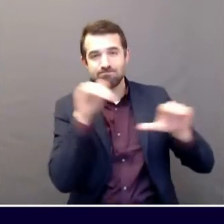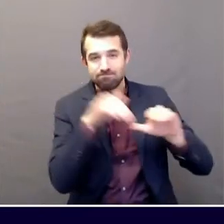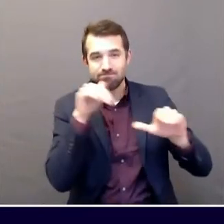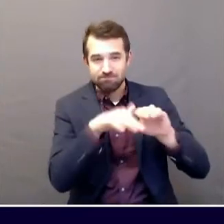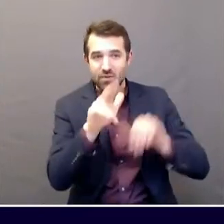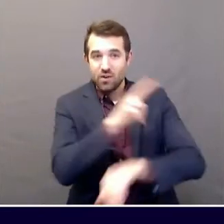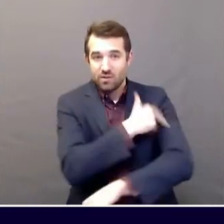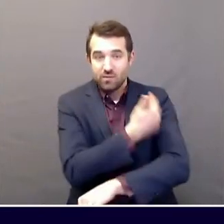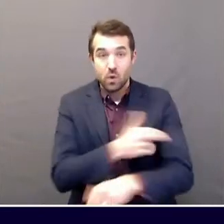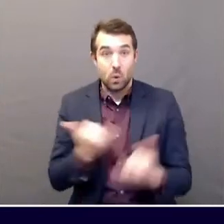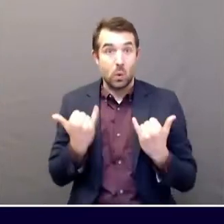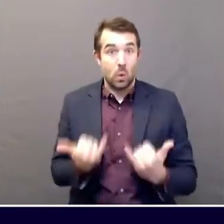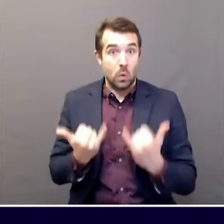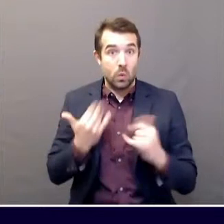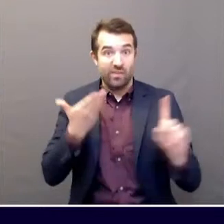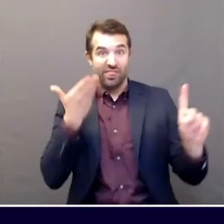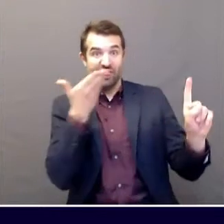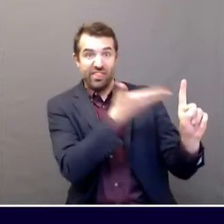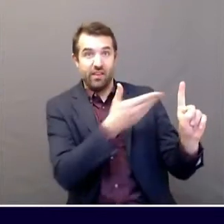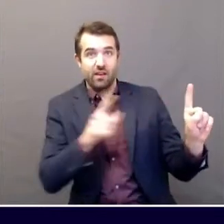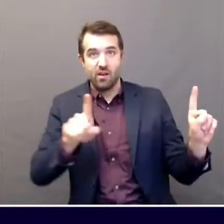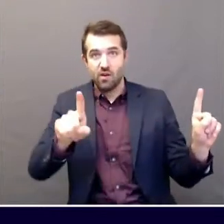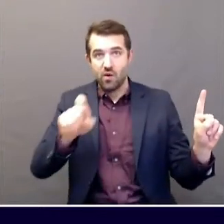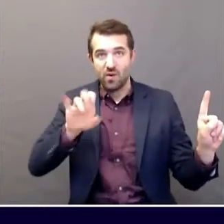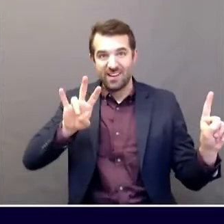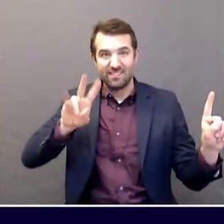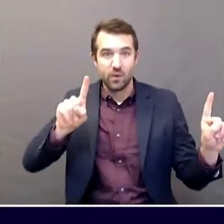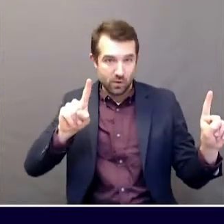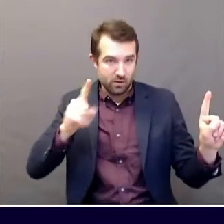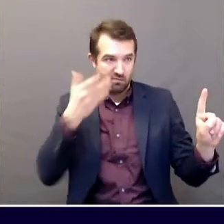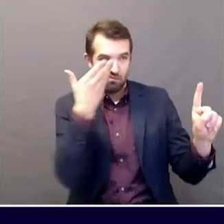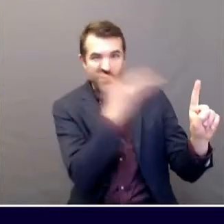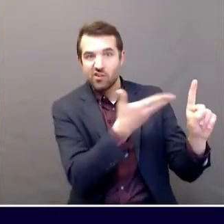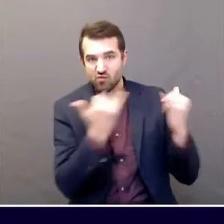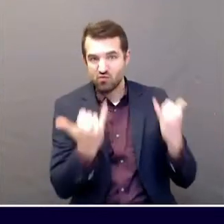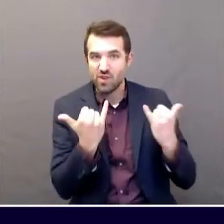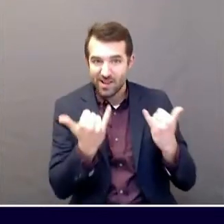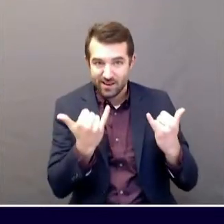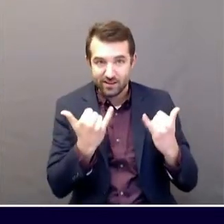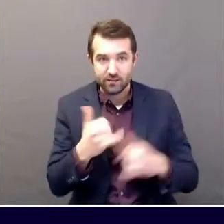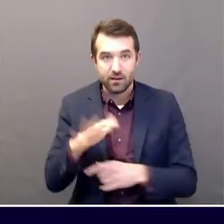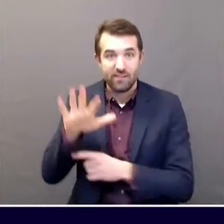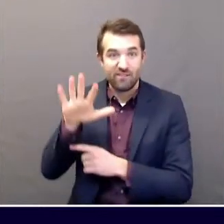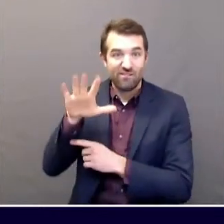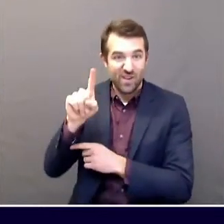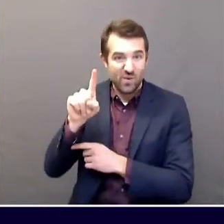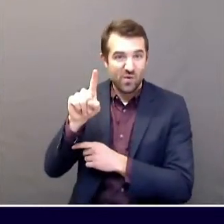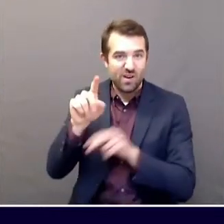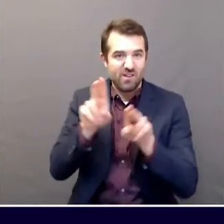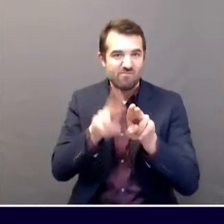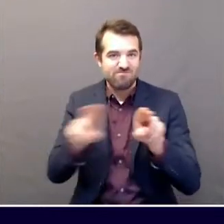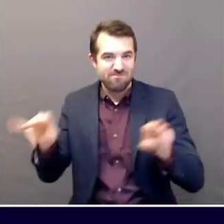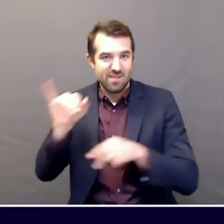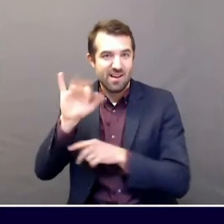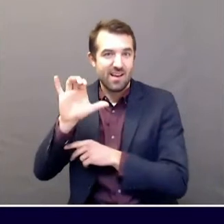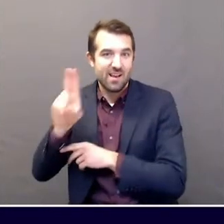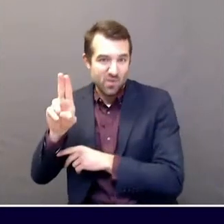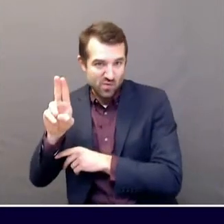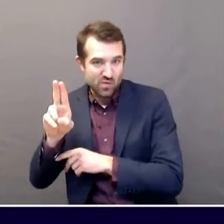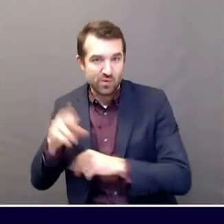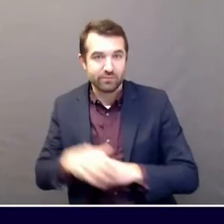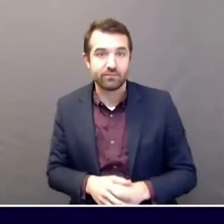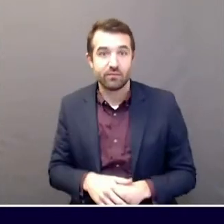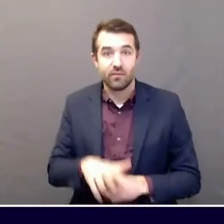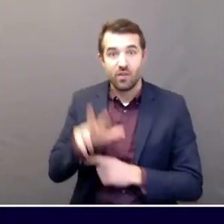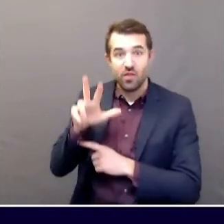are in the hospital with COVID-19. 51 of those people are in a critical care unit, and 31 of those